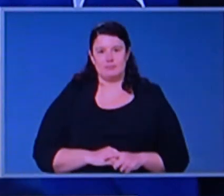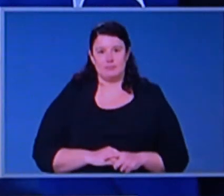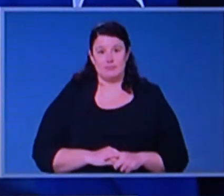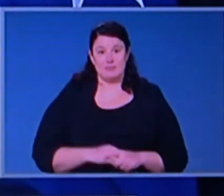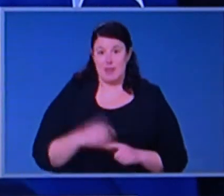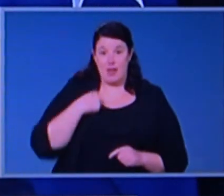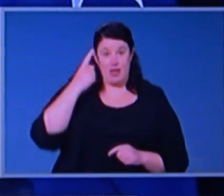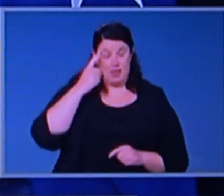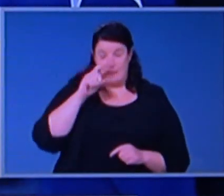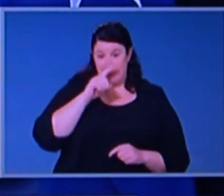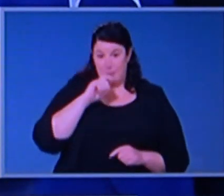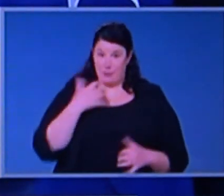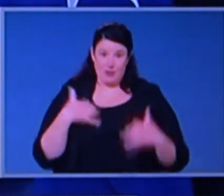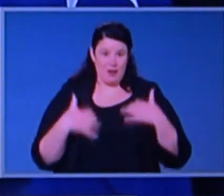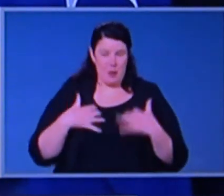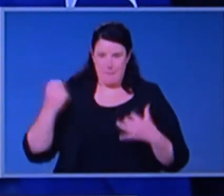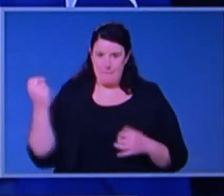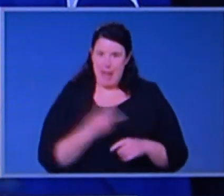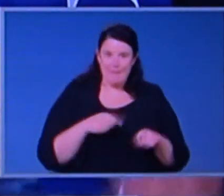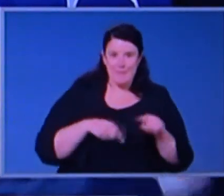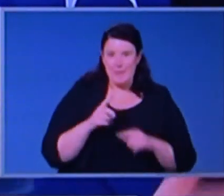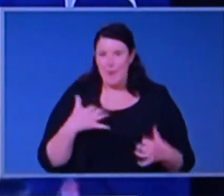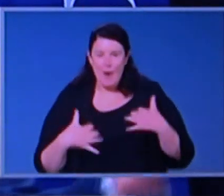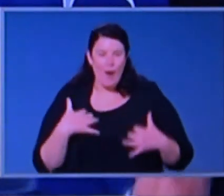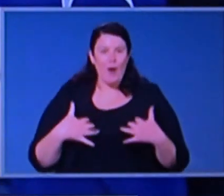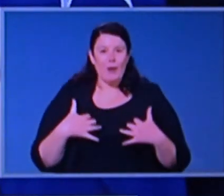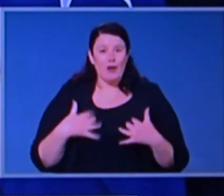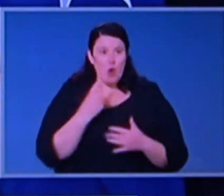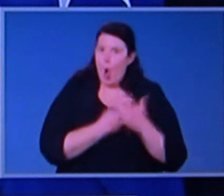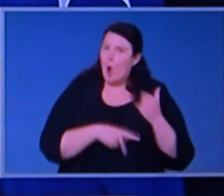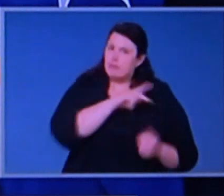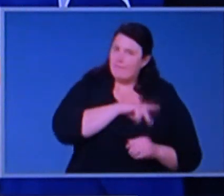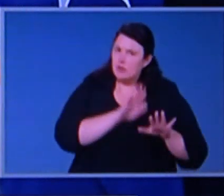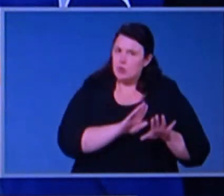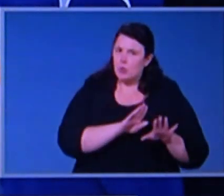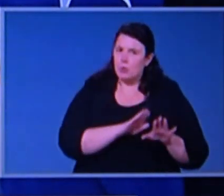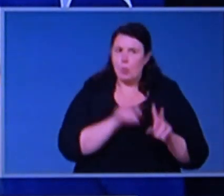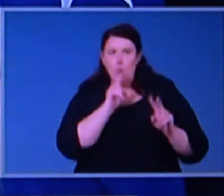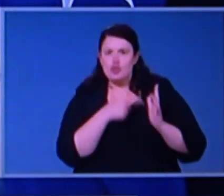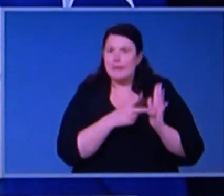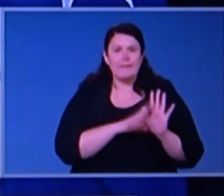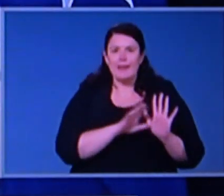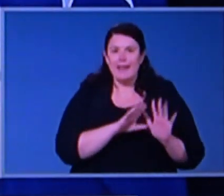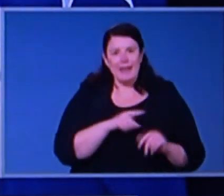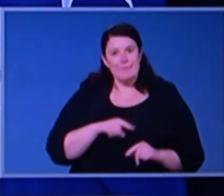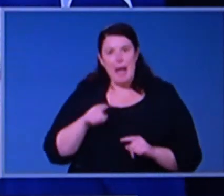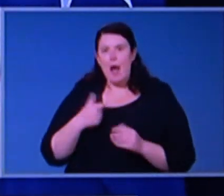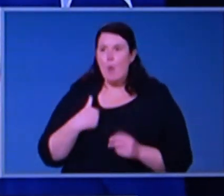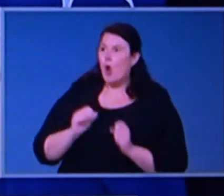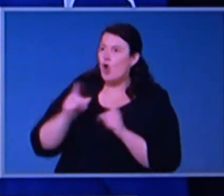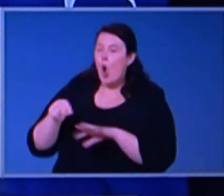welcome seeing these things happening again, and not just at the elite and professional level. Everything round from going for a surf